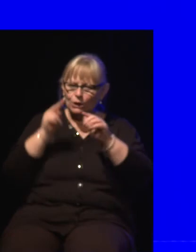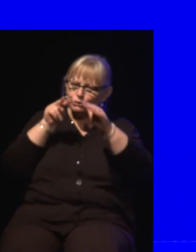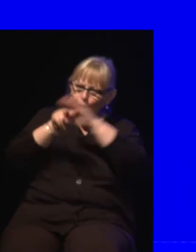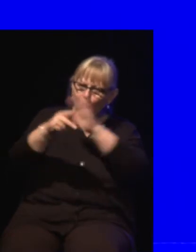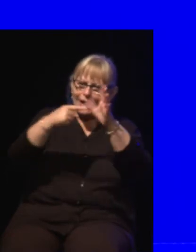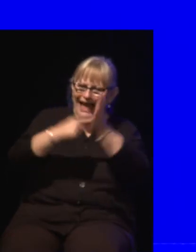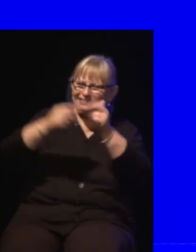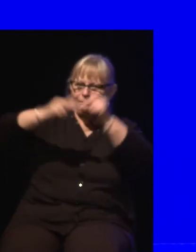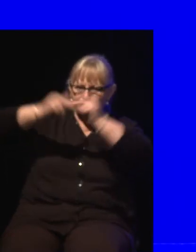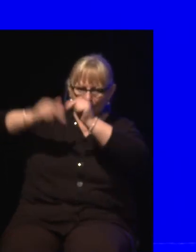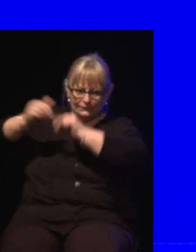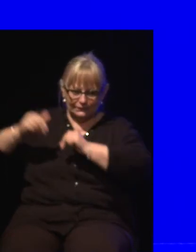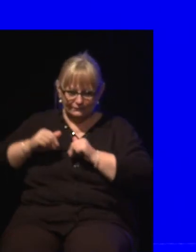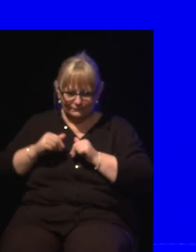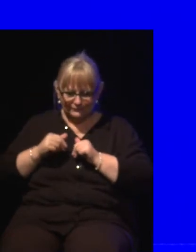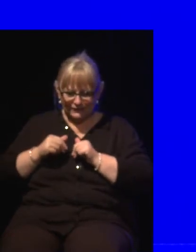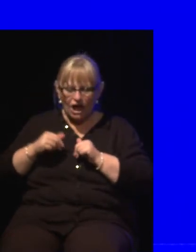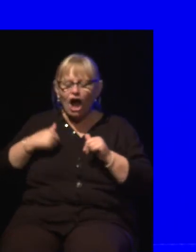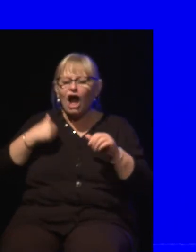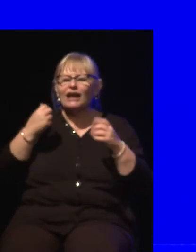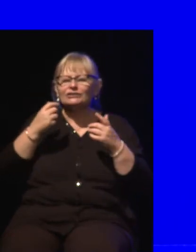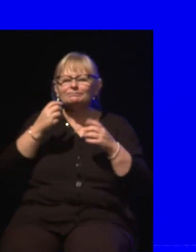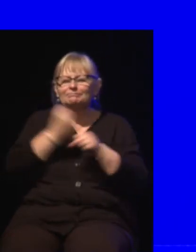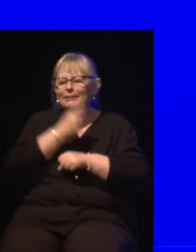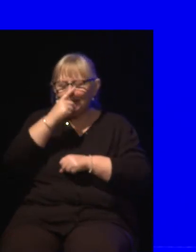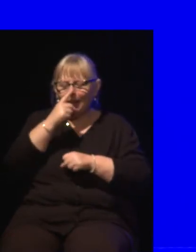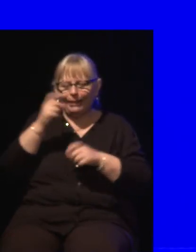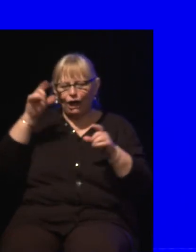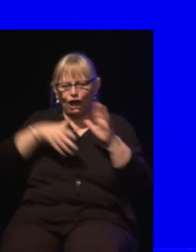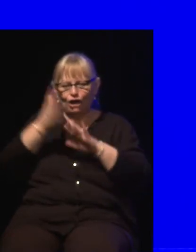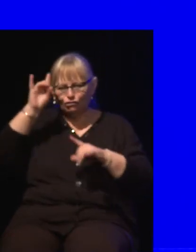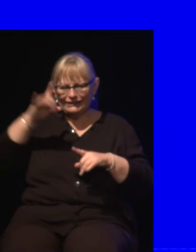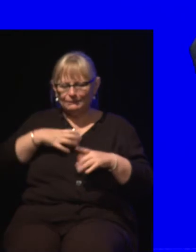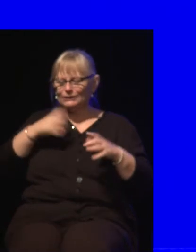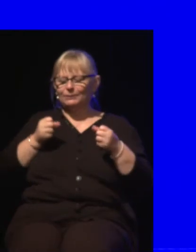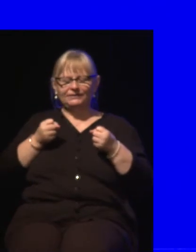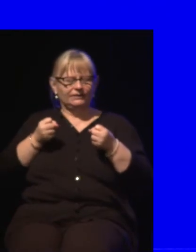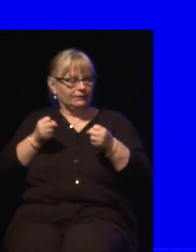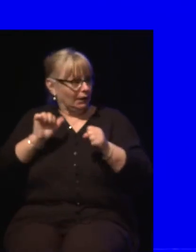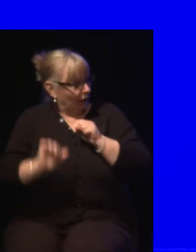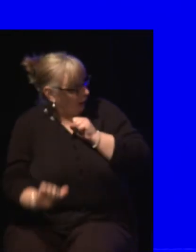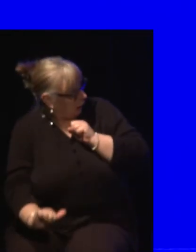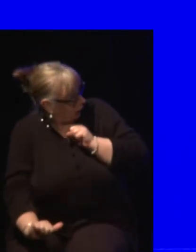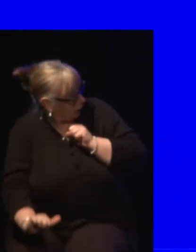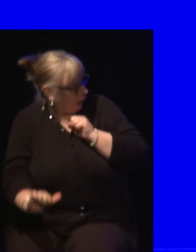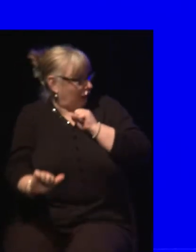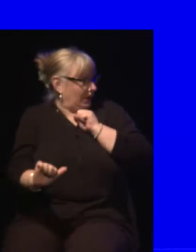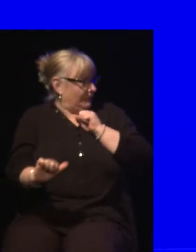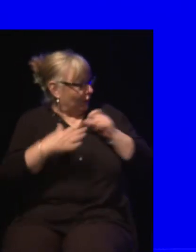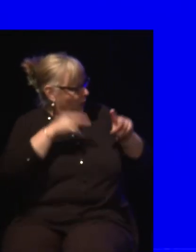itself. I do that all the time. I drive people nuts because I'll slam on the brakes and just stare at a building. And I haven't caused a traffic jam yet,